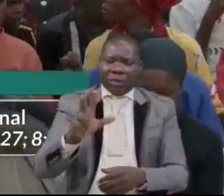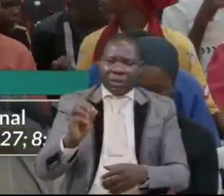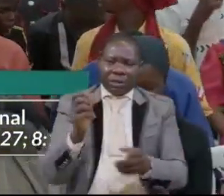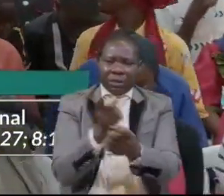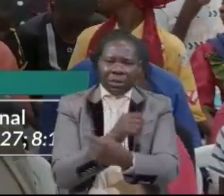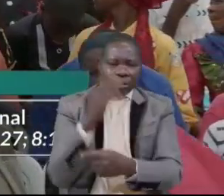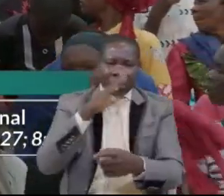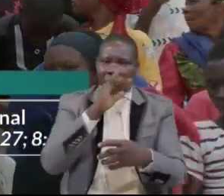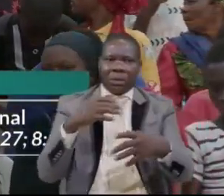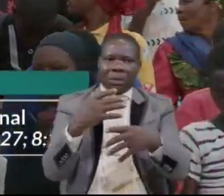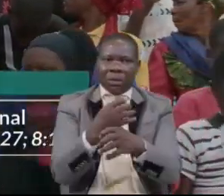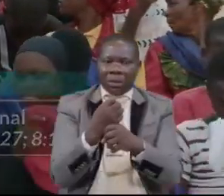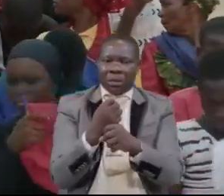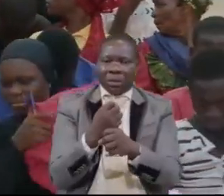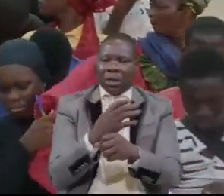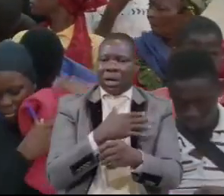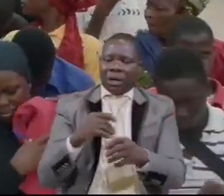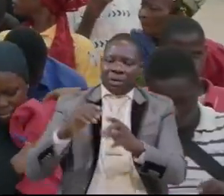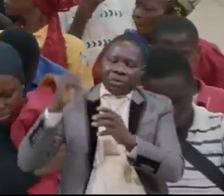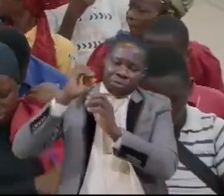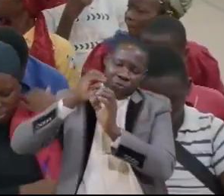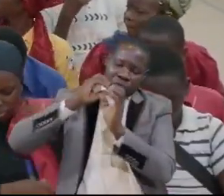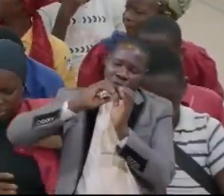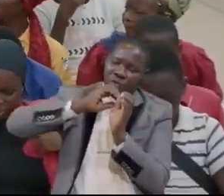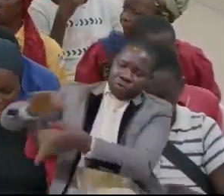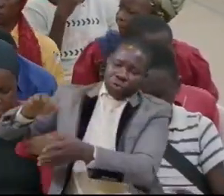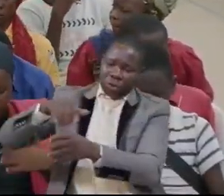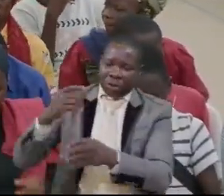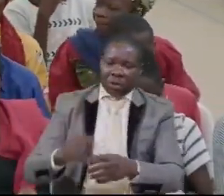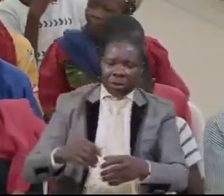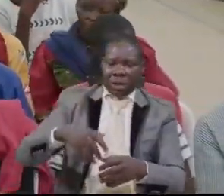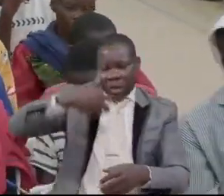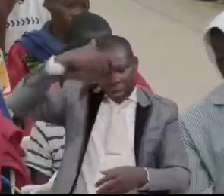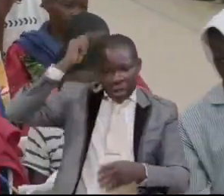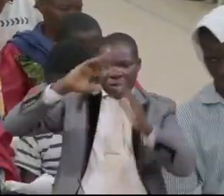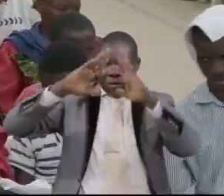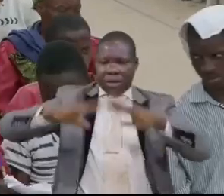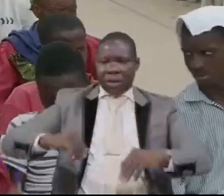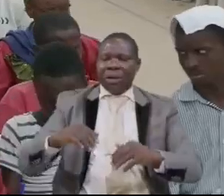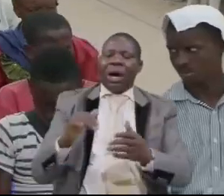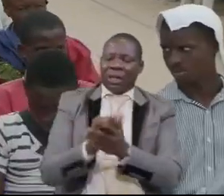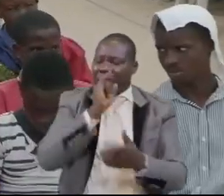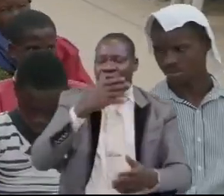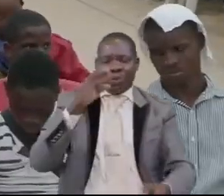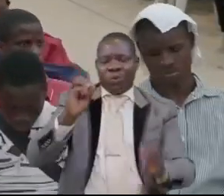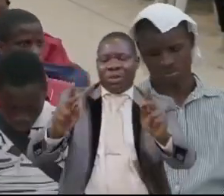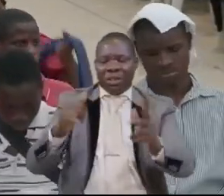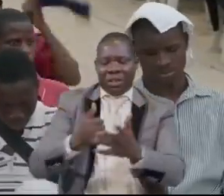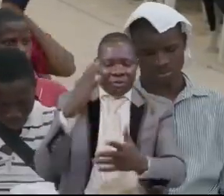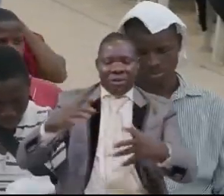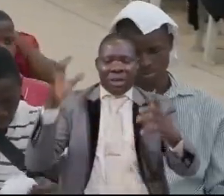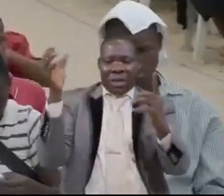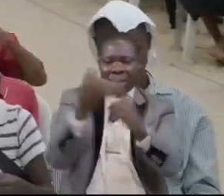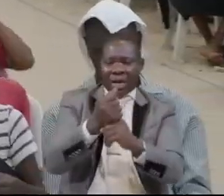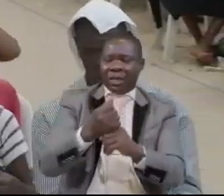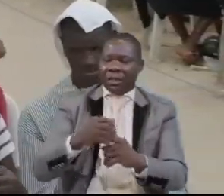into the lion's den someone say that's right that's right that one will catch that either he will be stubborn